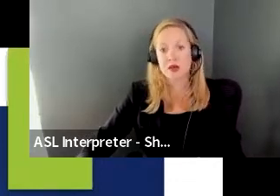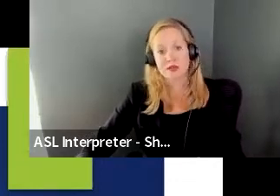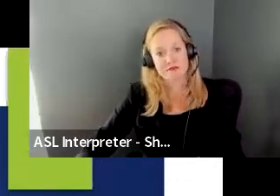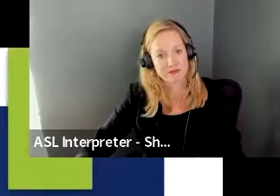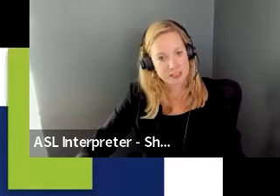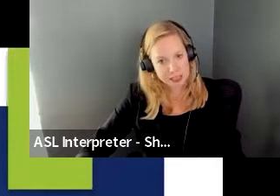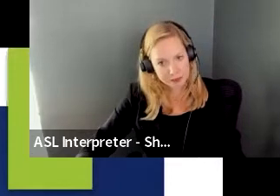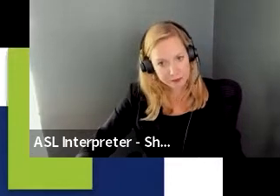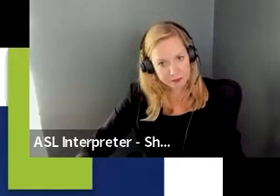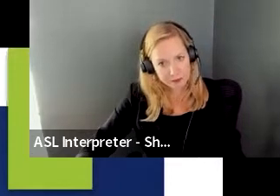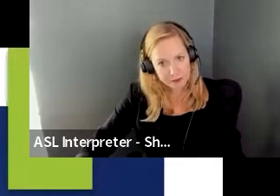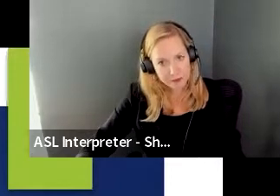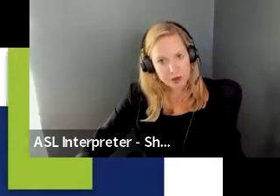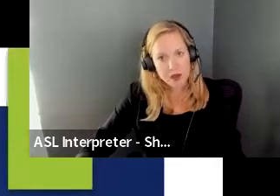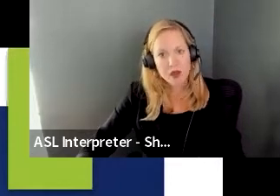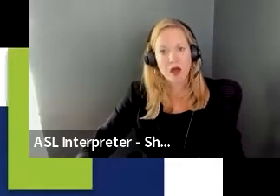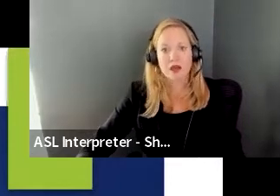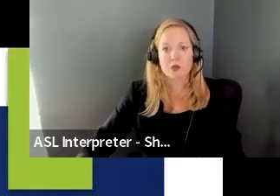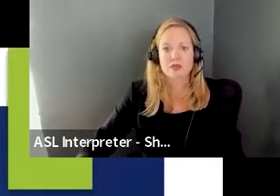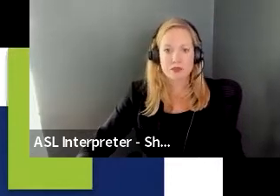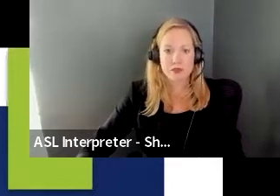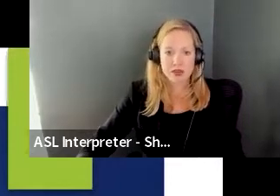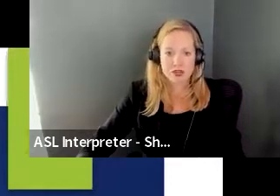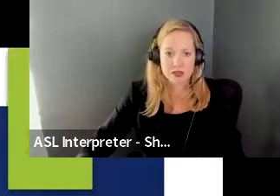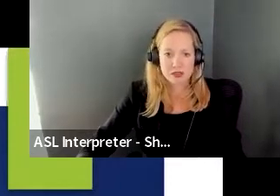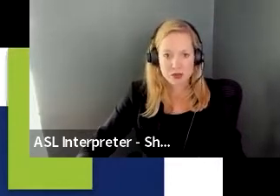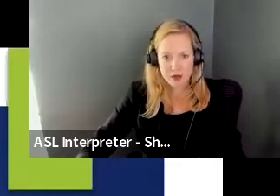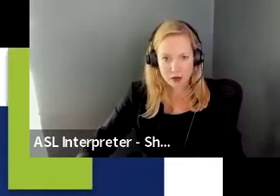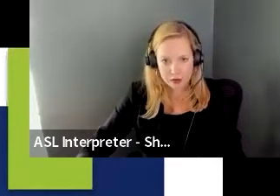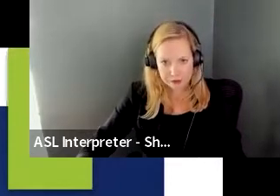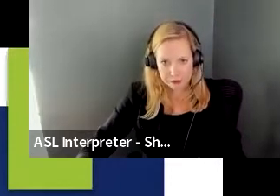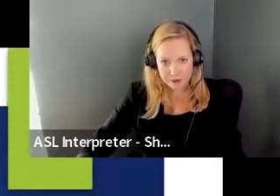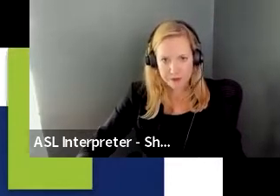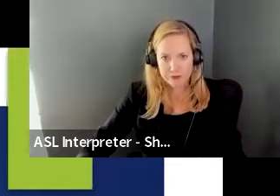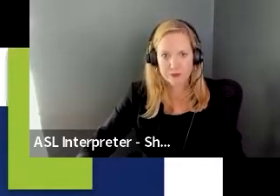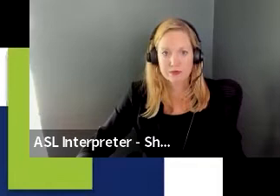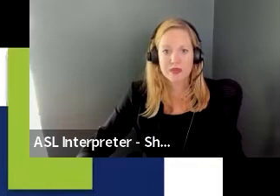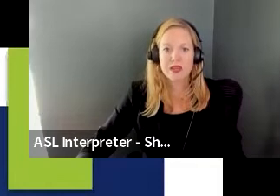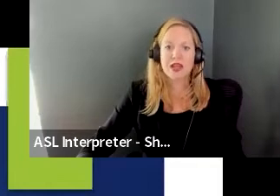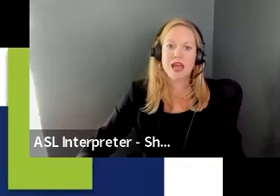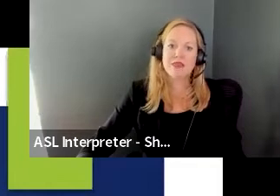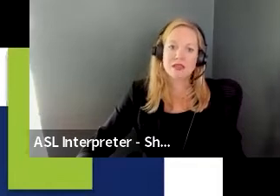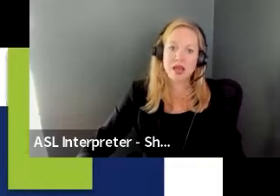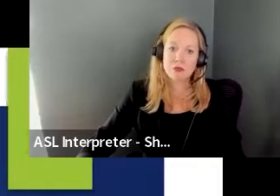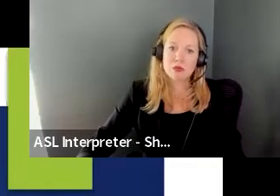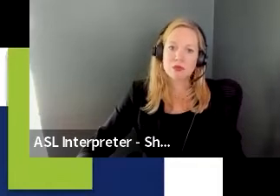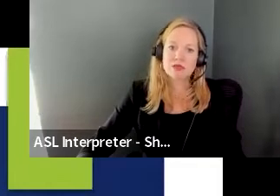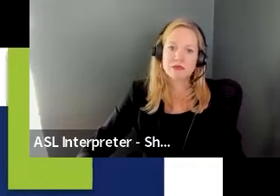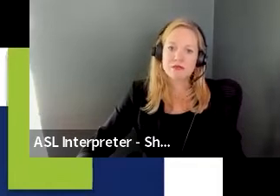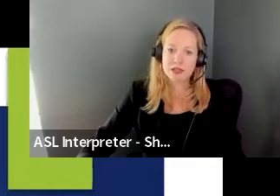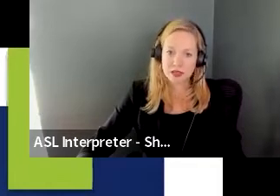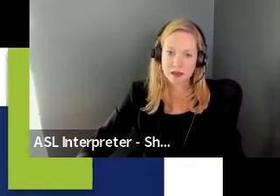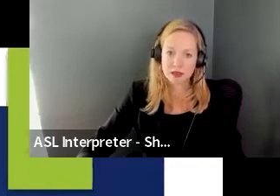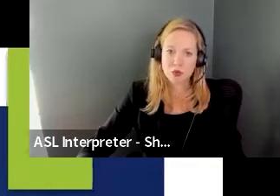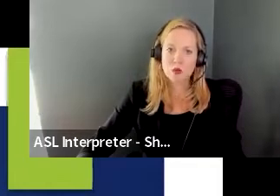in 2015. It was funded by the National Institute of Health. And at that time, when we